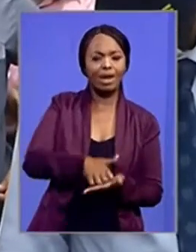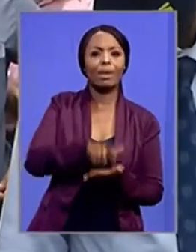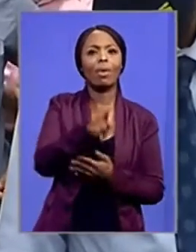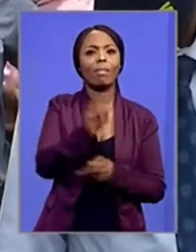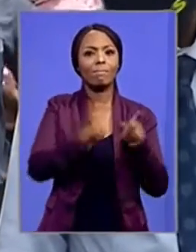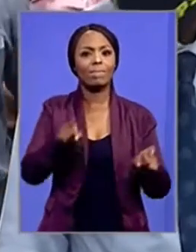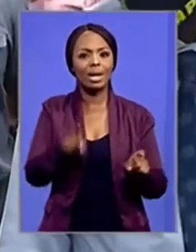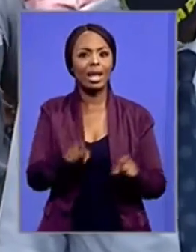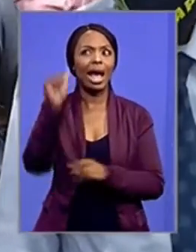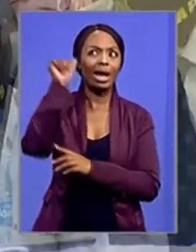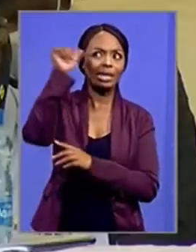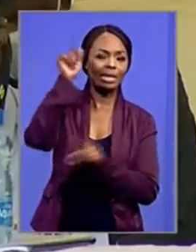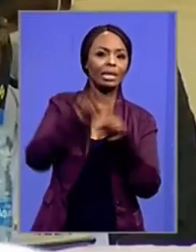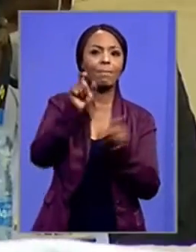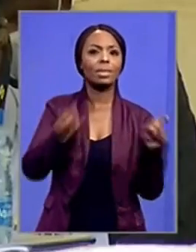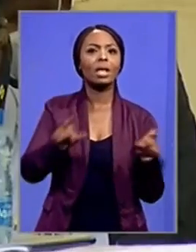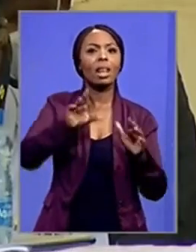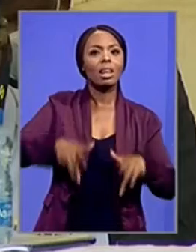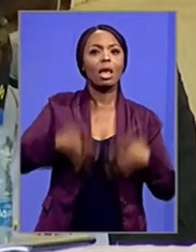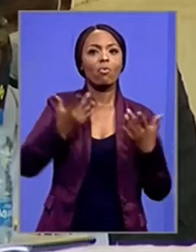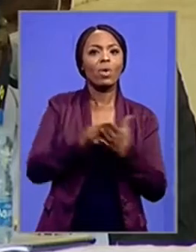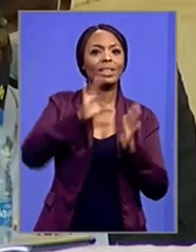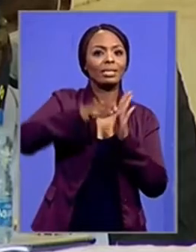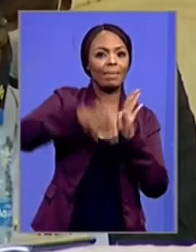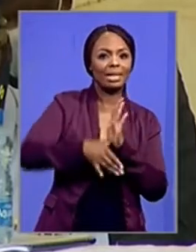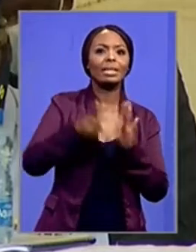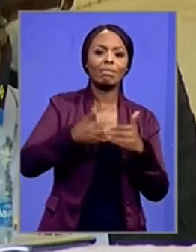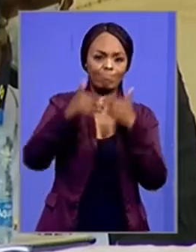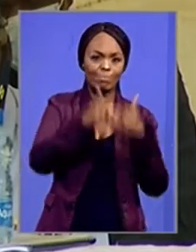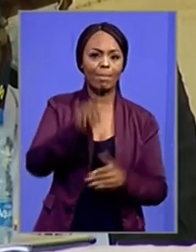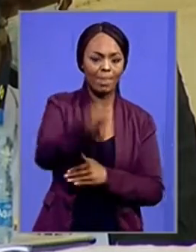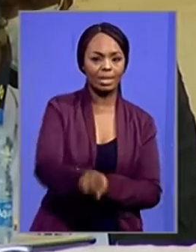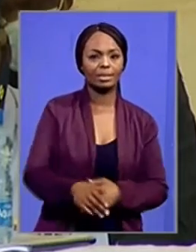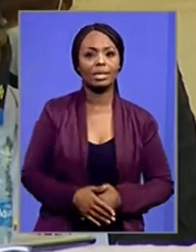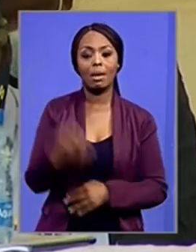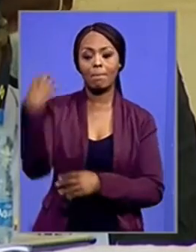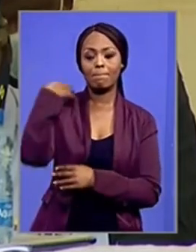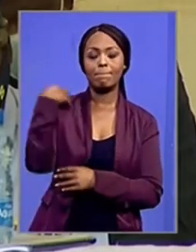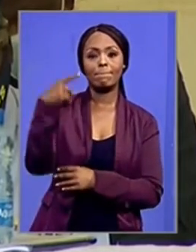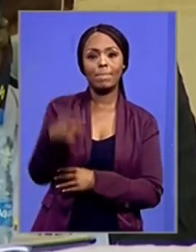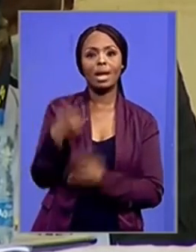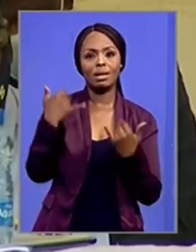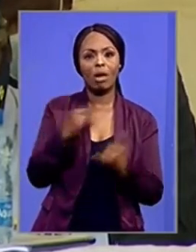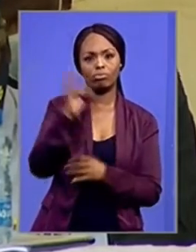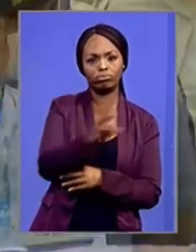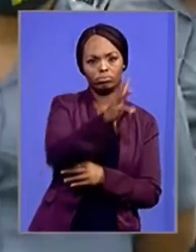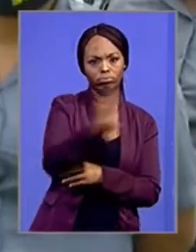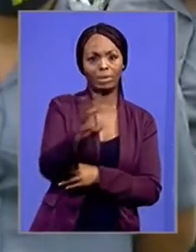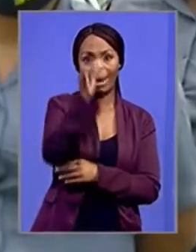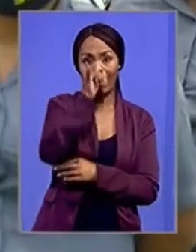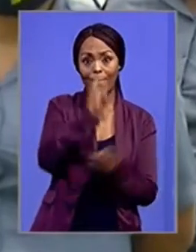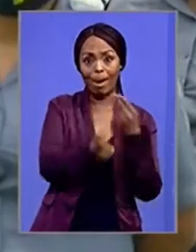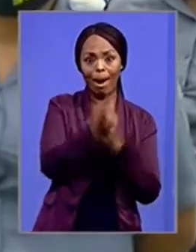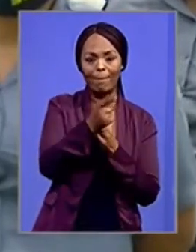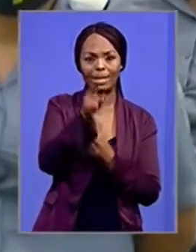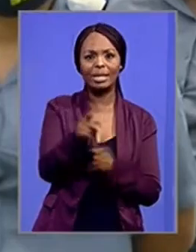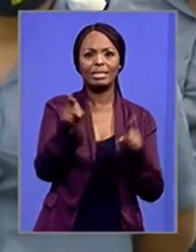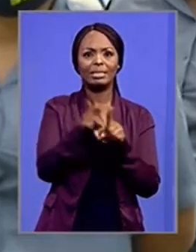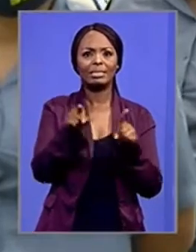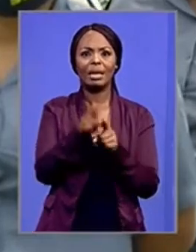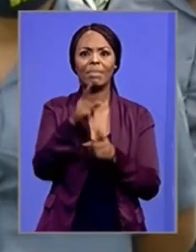with disabilities. Letona le lemositse baahi ba Mpumalanga kgahlano le ho nkela bonokwane madibohong. But